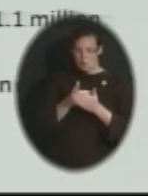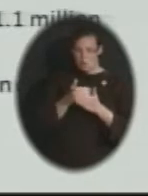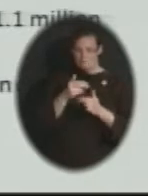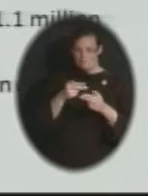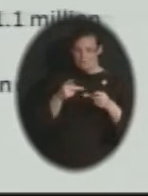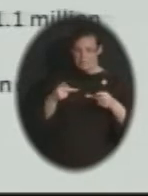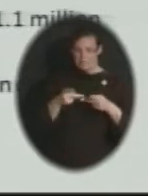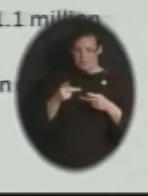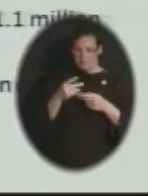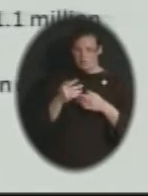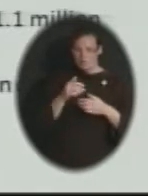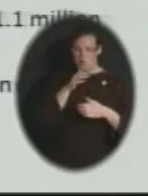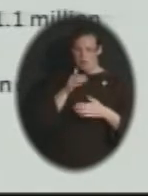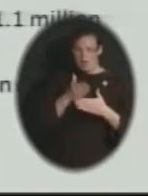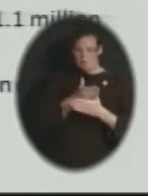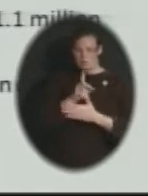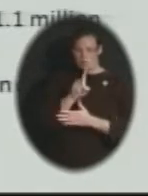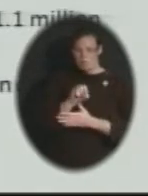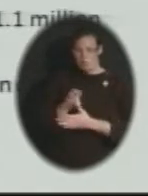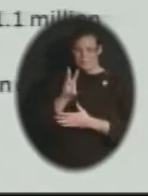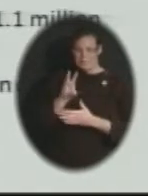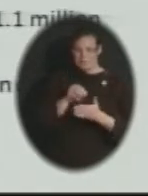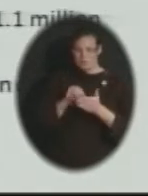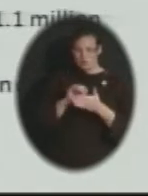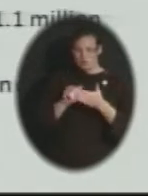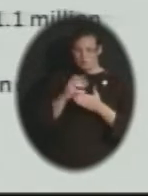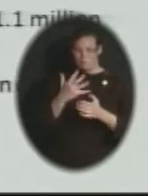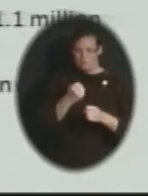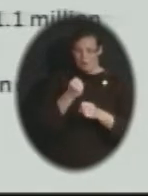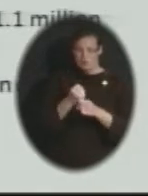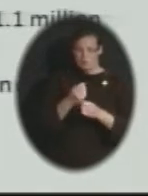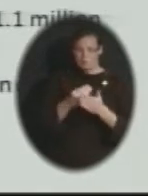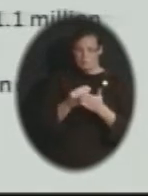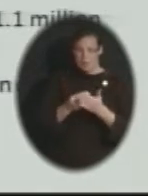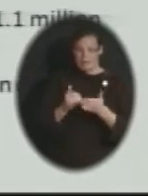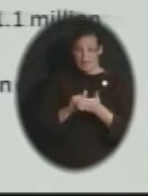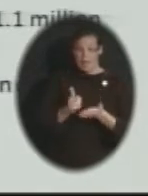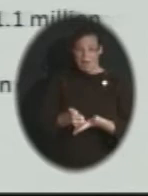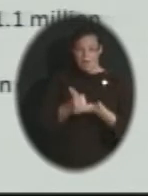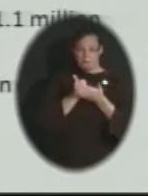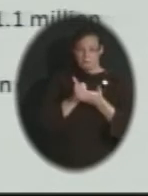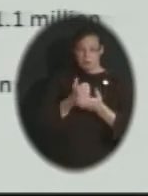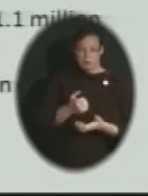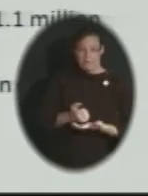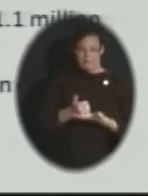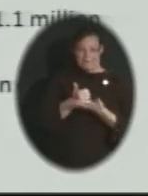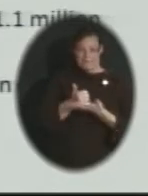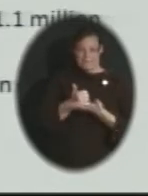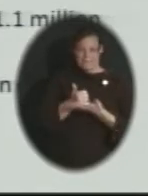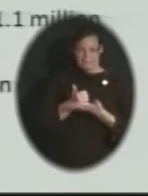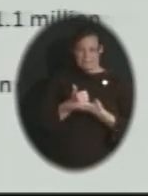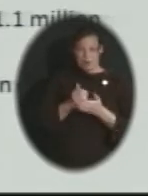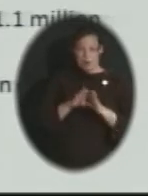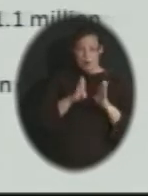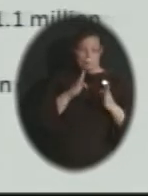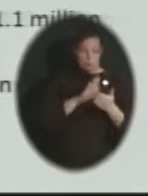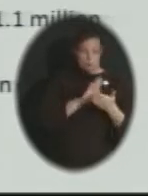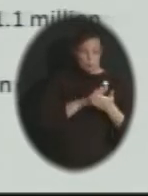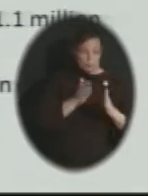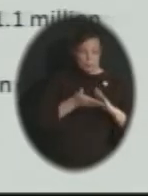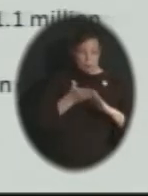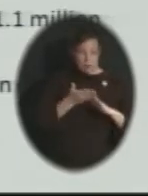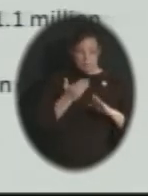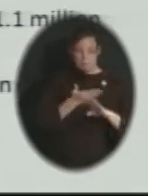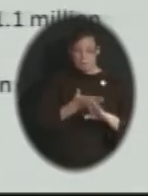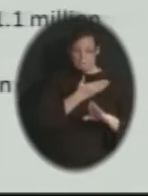average $1.6 million for 5 years. Revenue that helps us or assists us open the school, get it running before